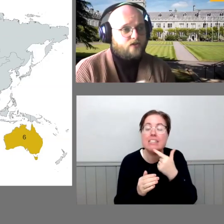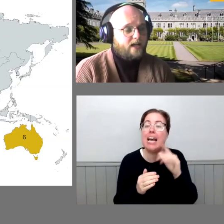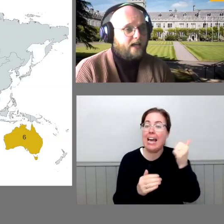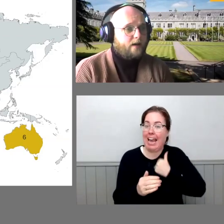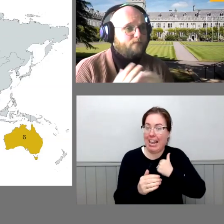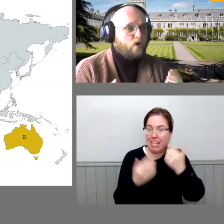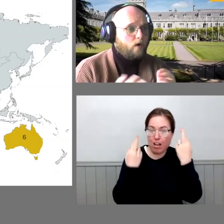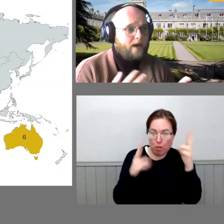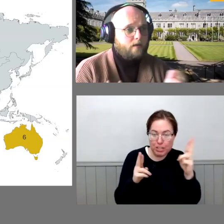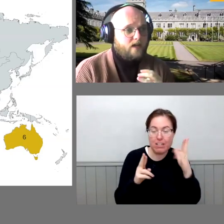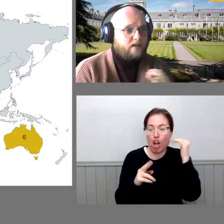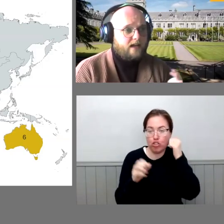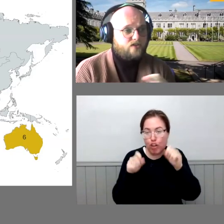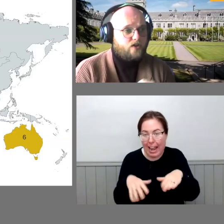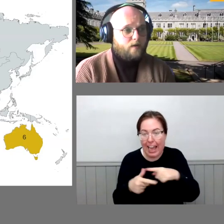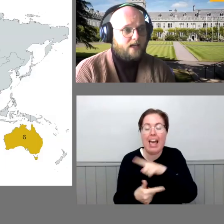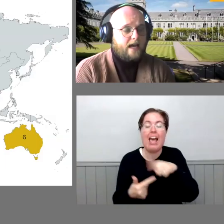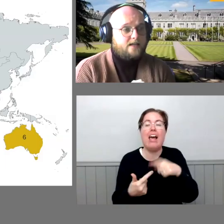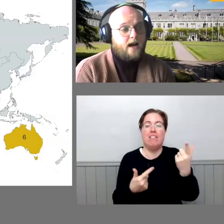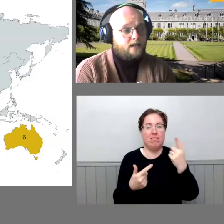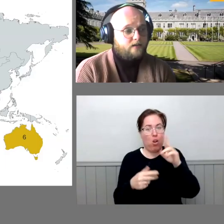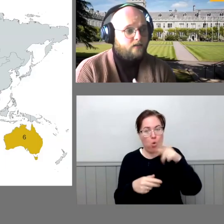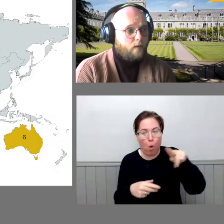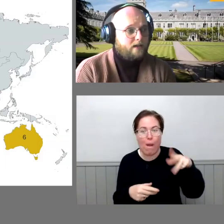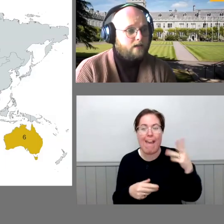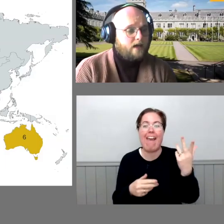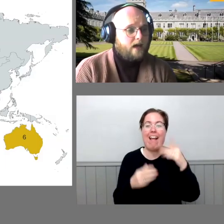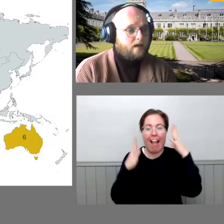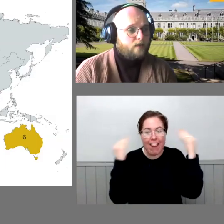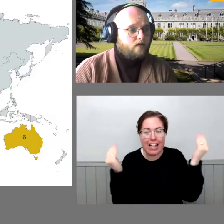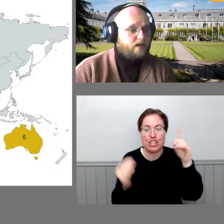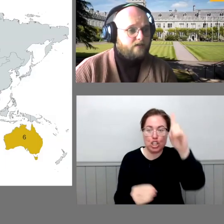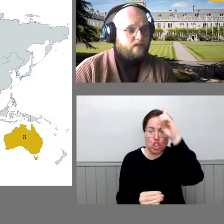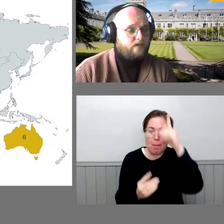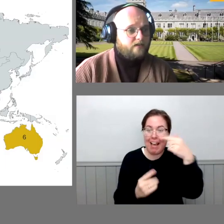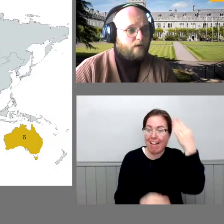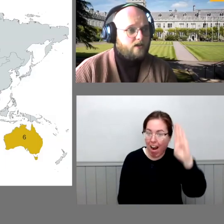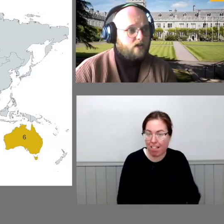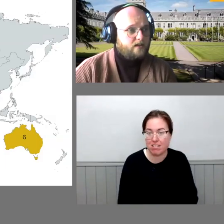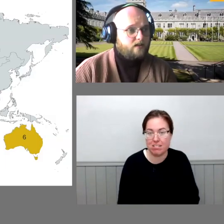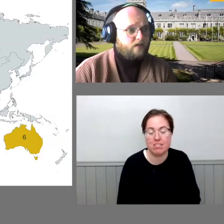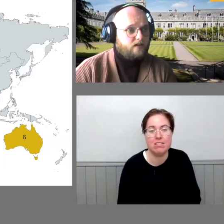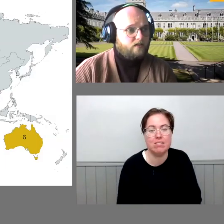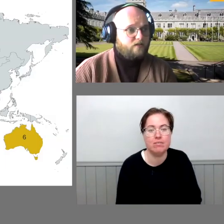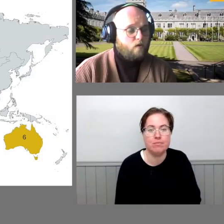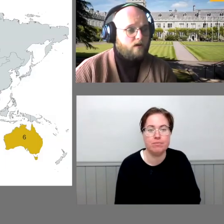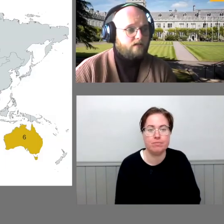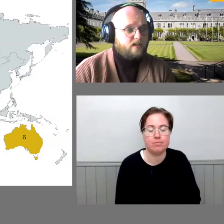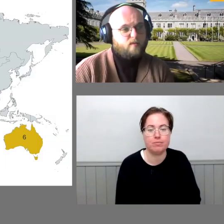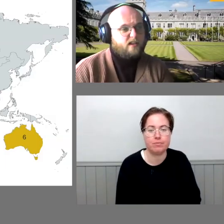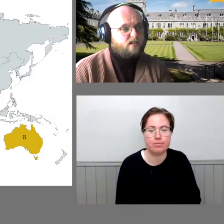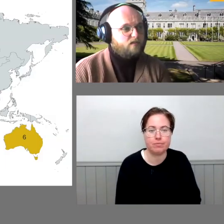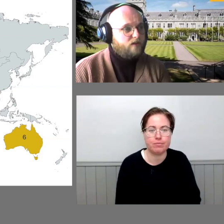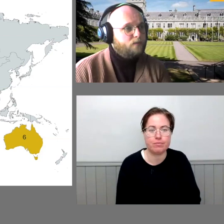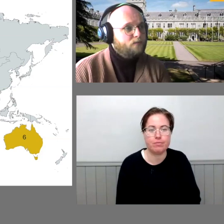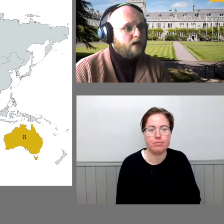represented, Australia, Norway, Netherlands, Germany, and Ireland as well, across the studies that we actually identified for